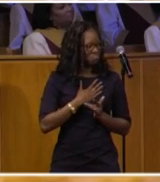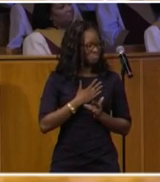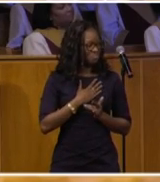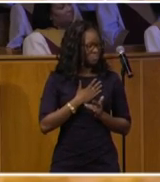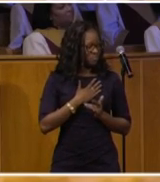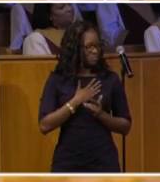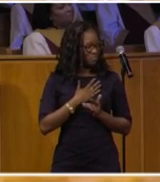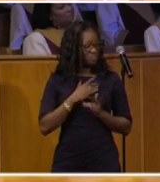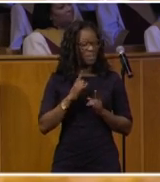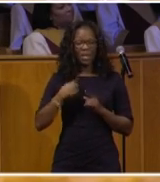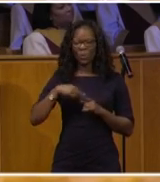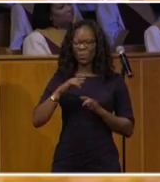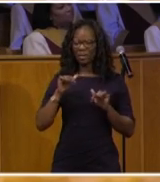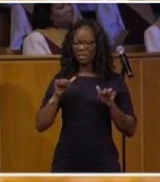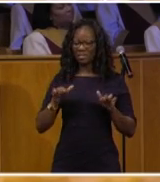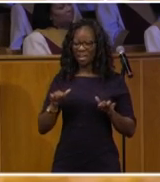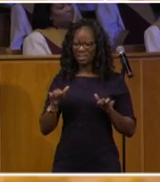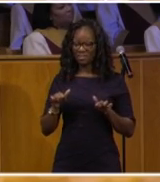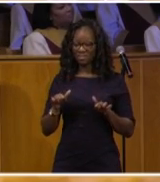And we can